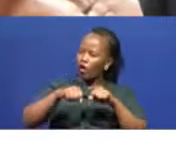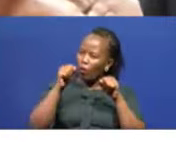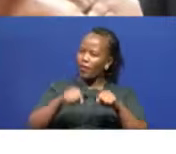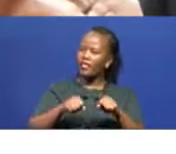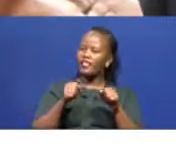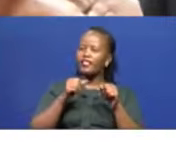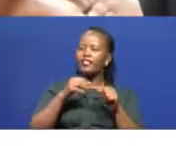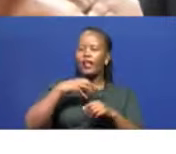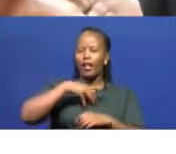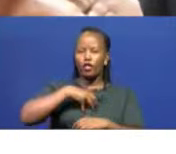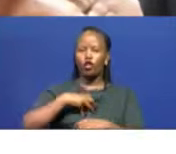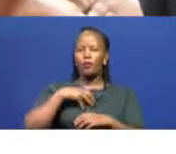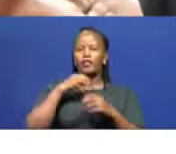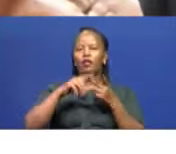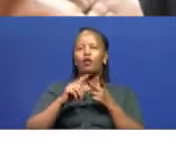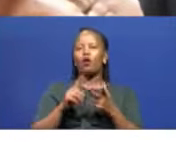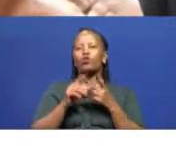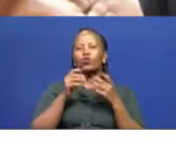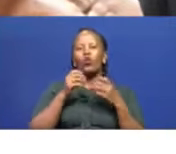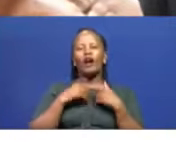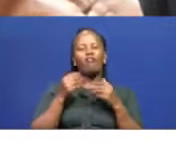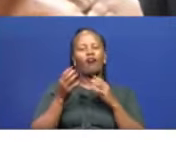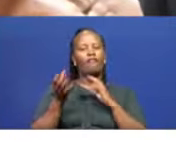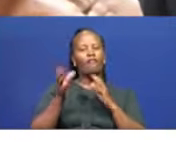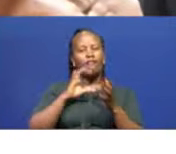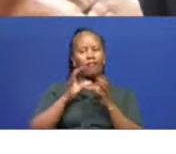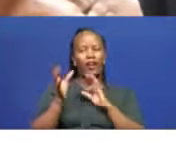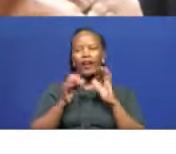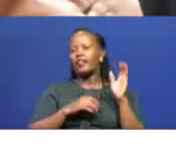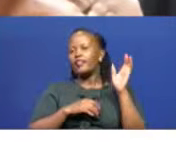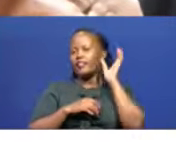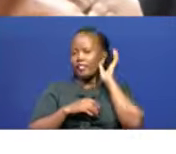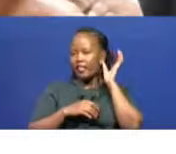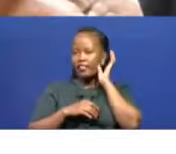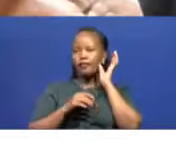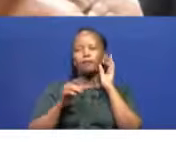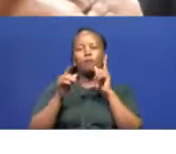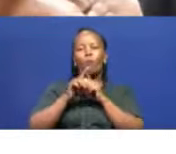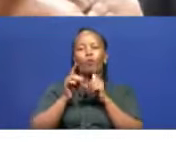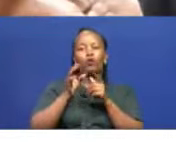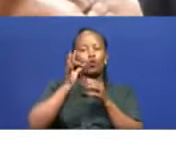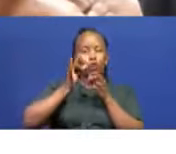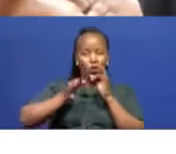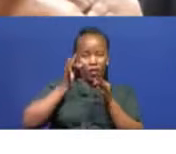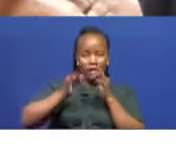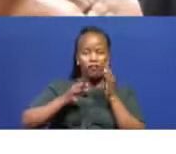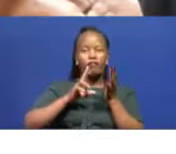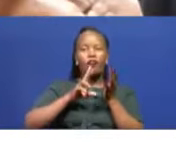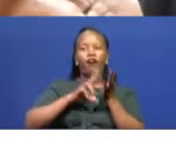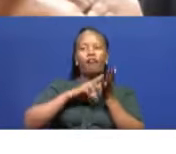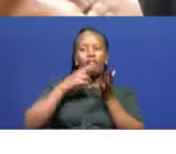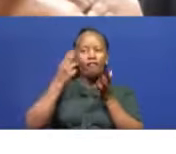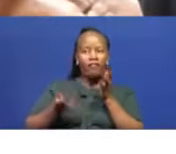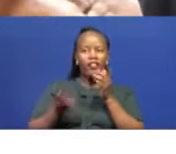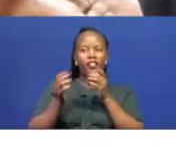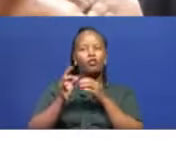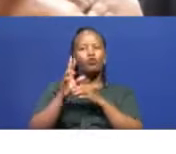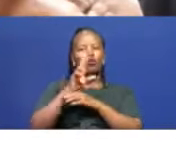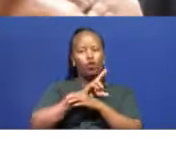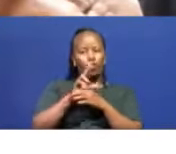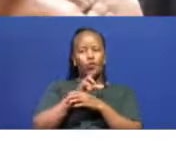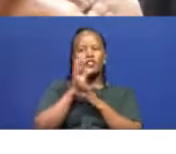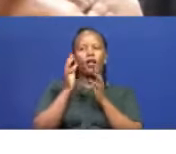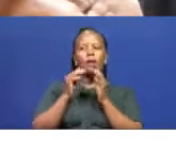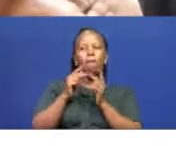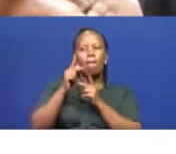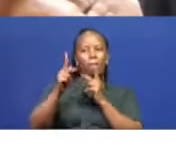and ensure a fair hearing, and whether failure to utilize such time rendered the